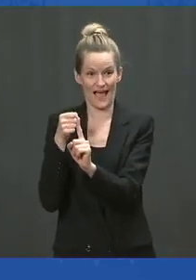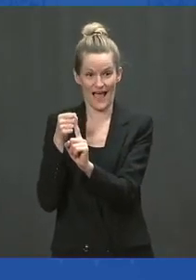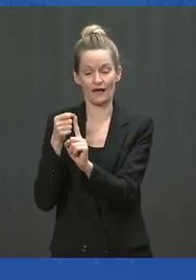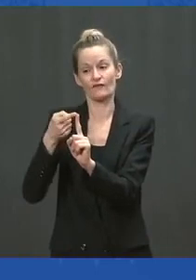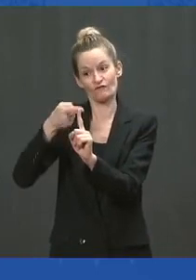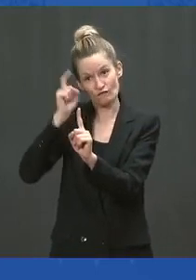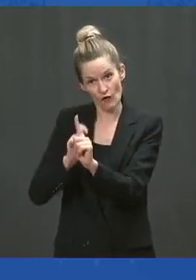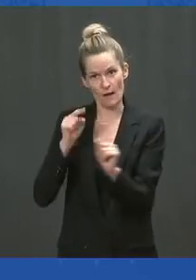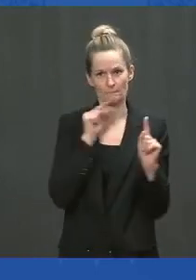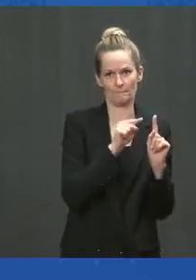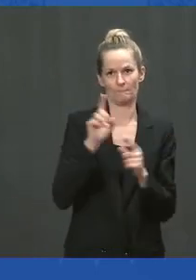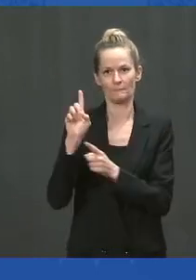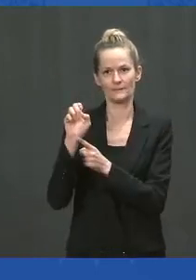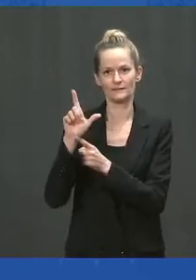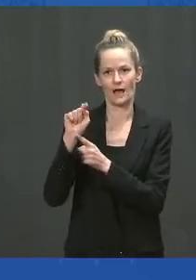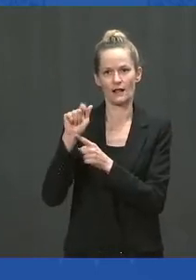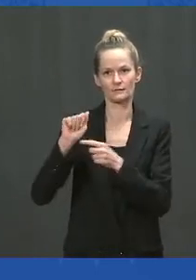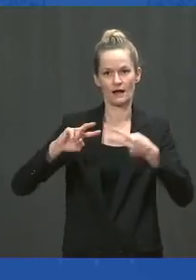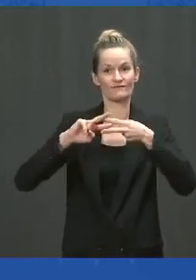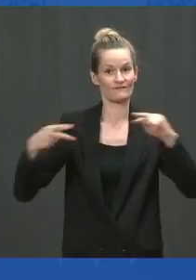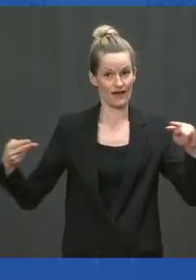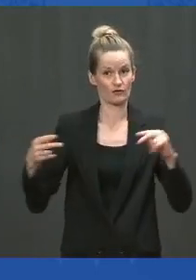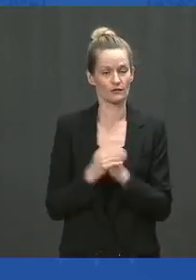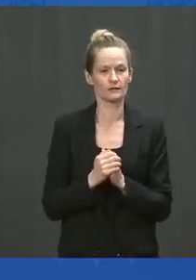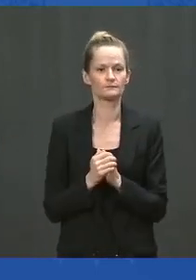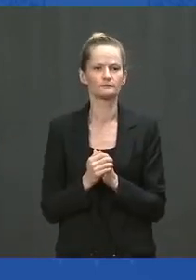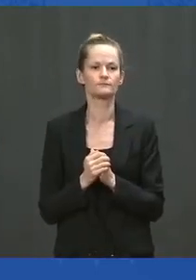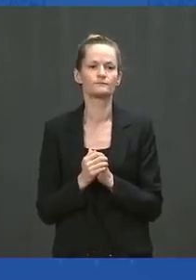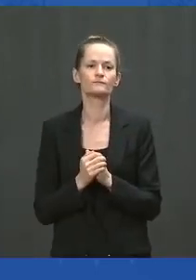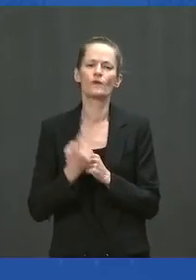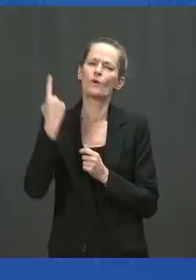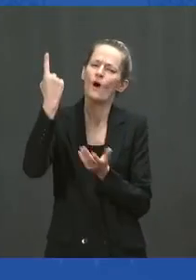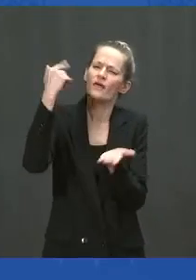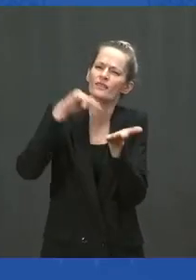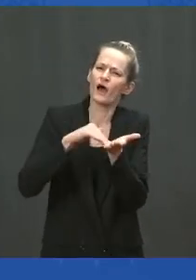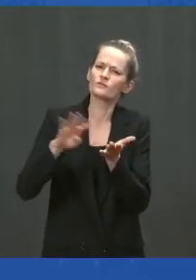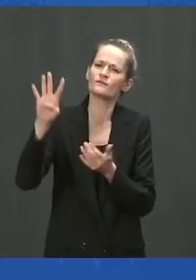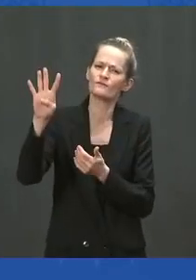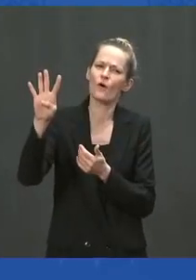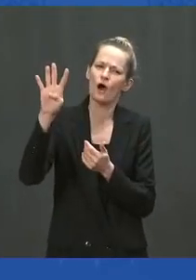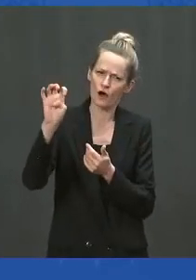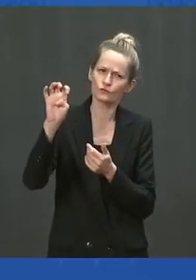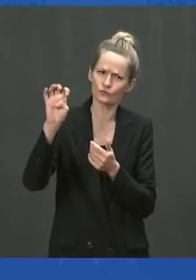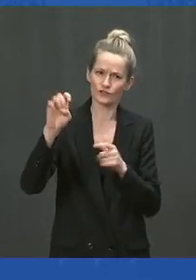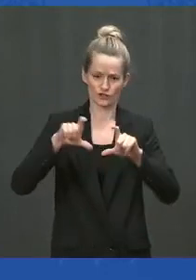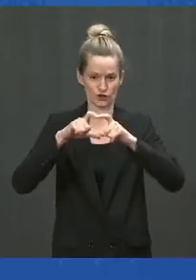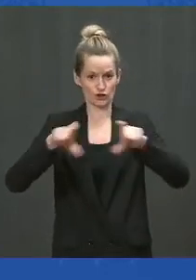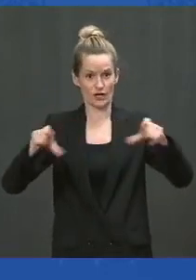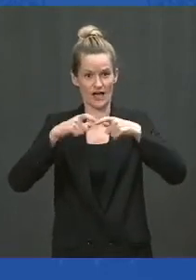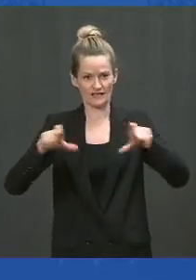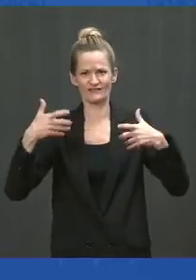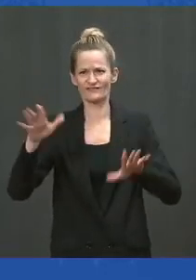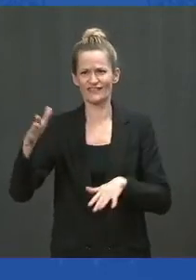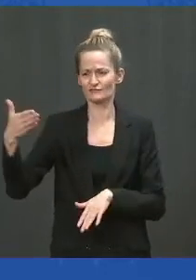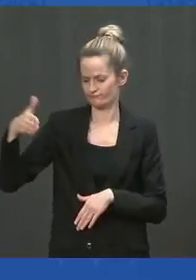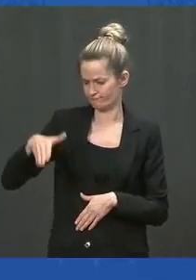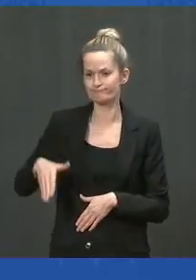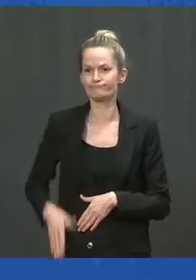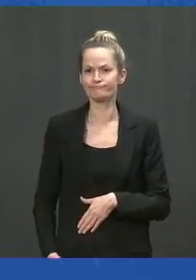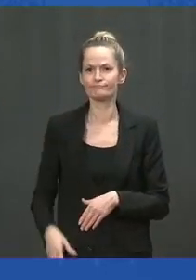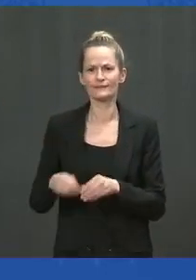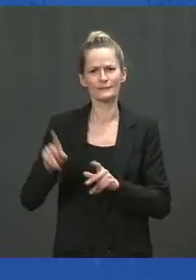$1,400 checks into the pockets, for $1,400 checks into the pockets of millions of Americans, help to keep their folks in their